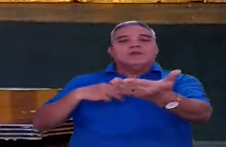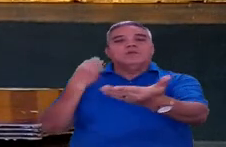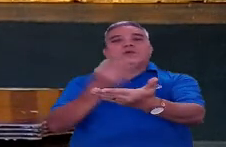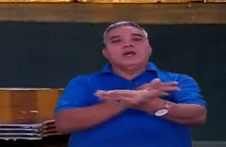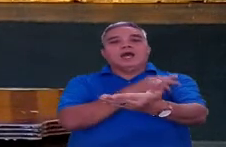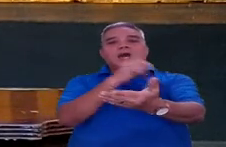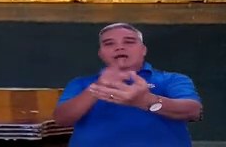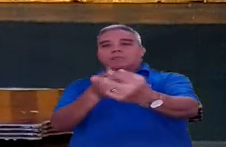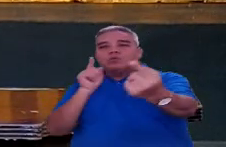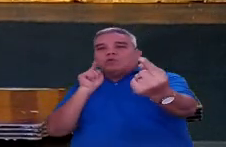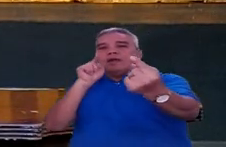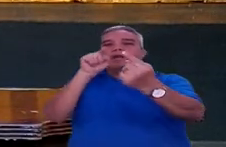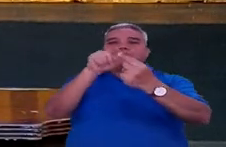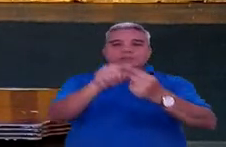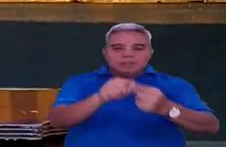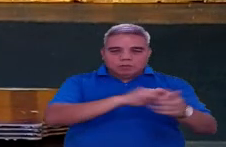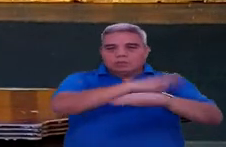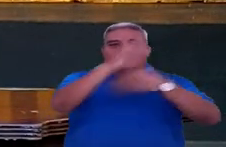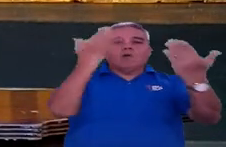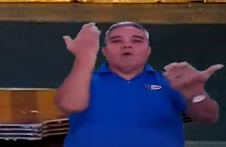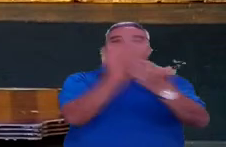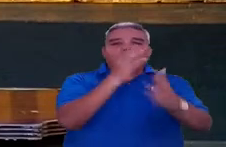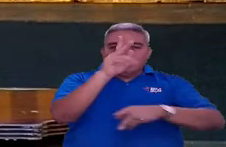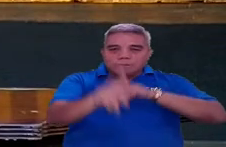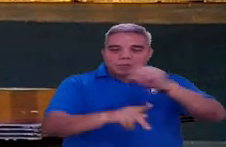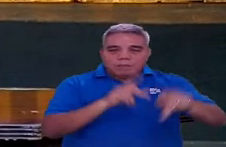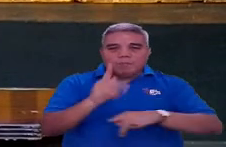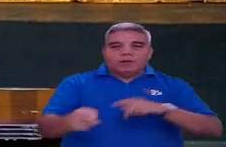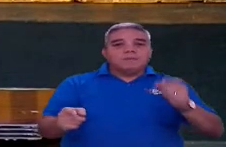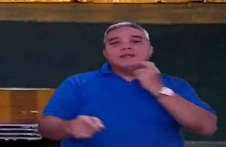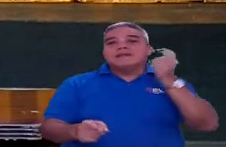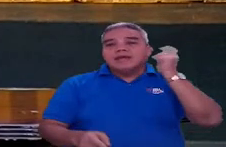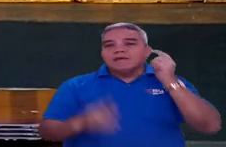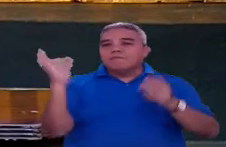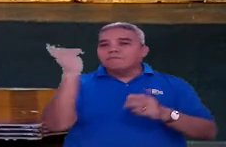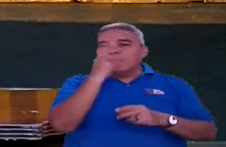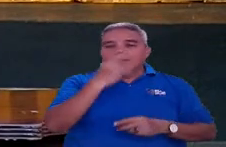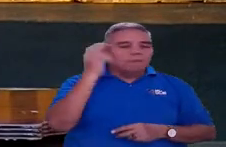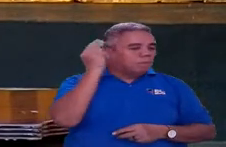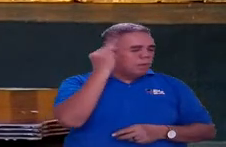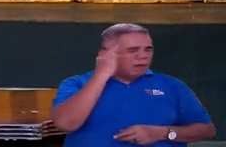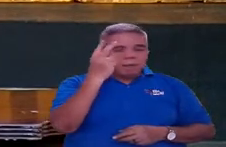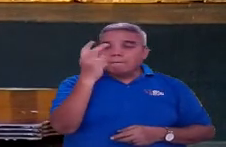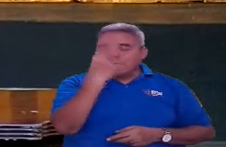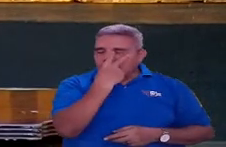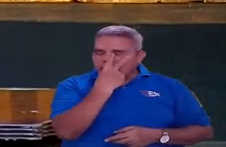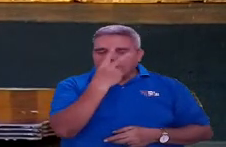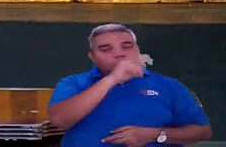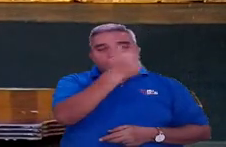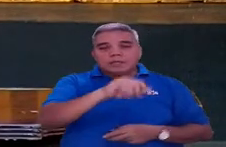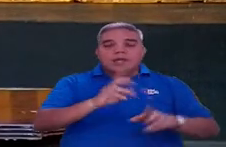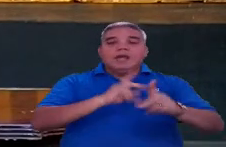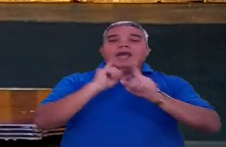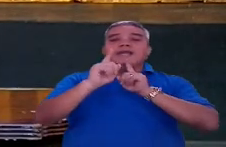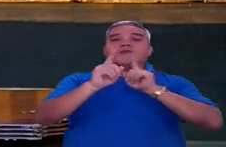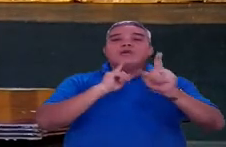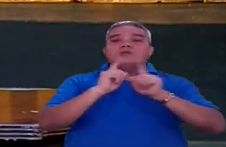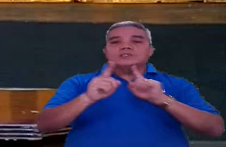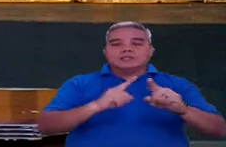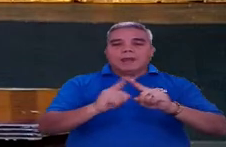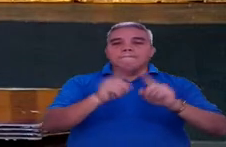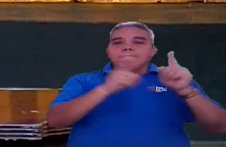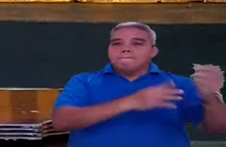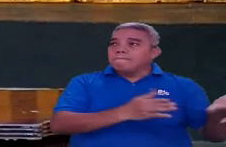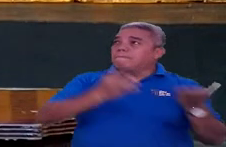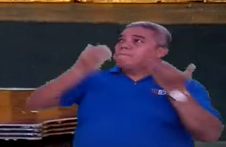have to initiate. We have to call people. We have to introduce Jesus Christ to them and reconcile them